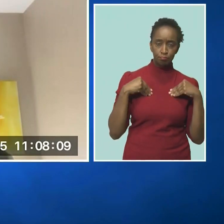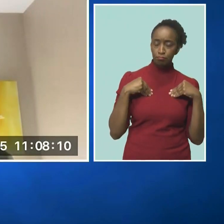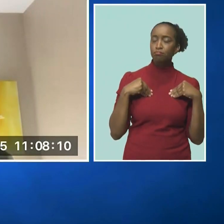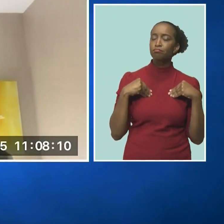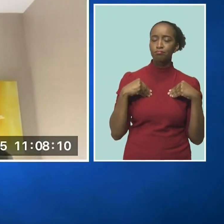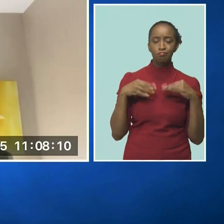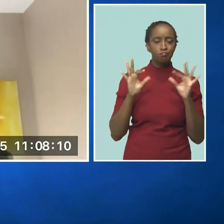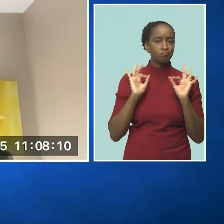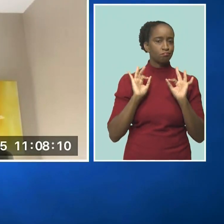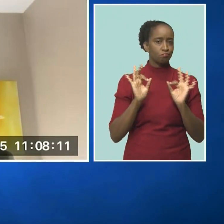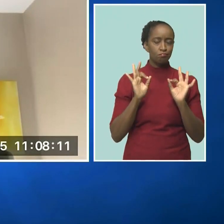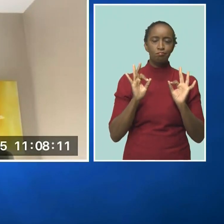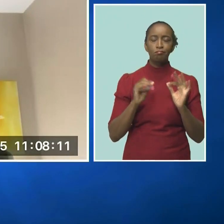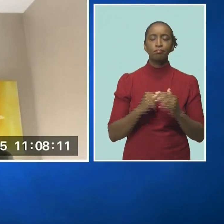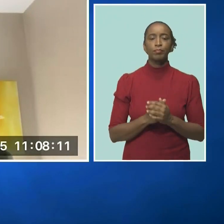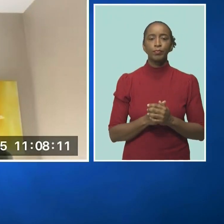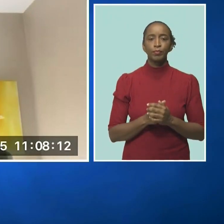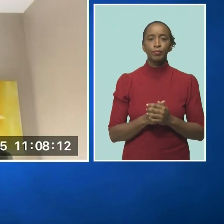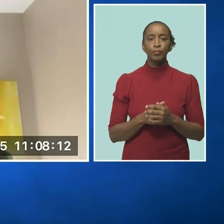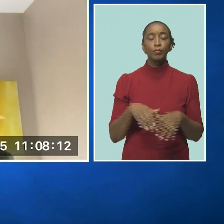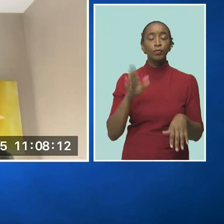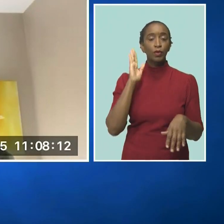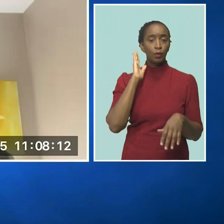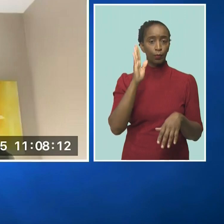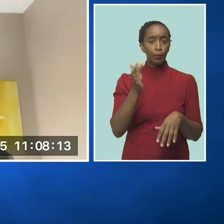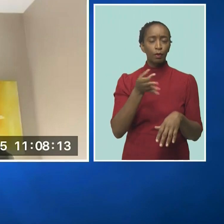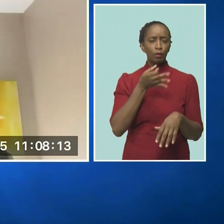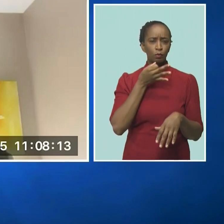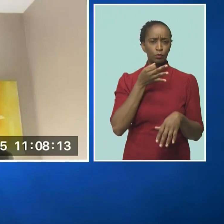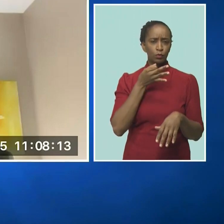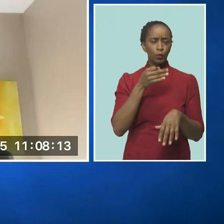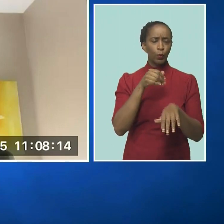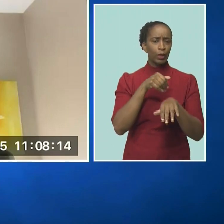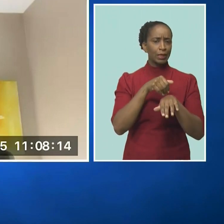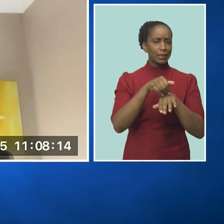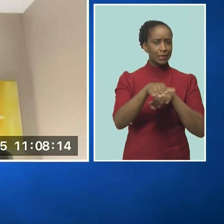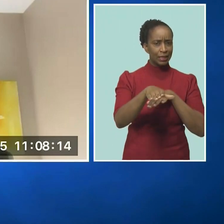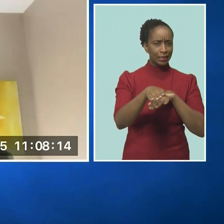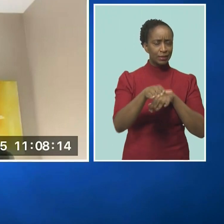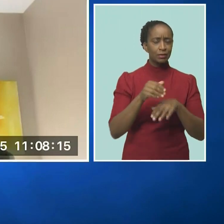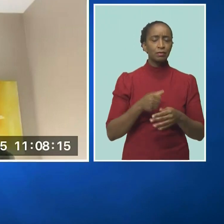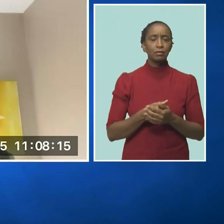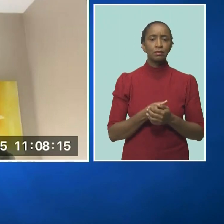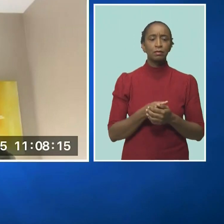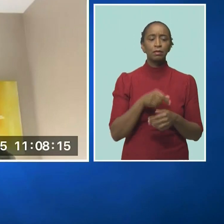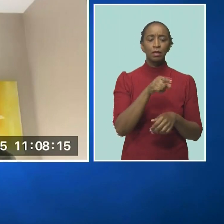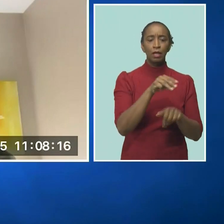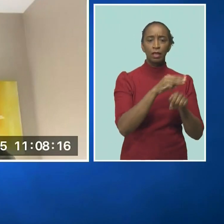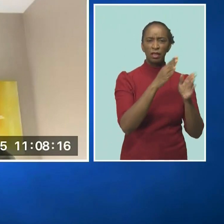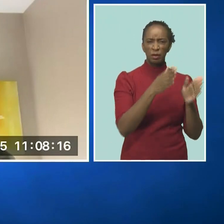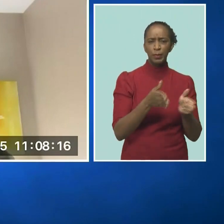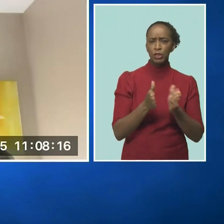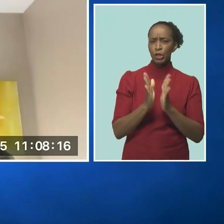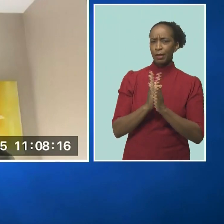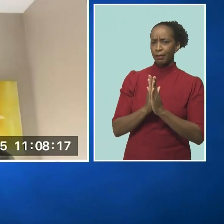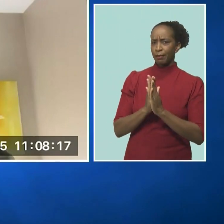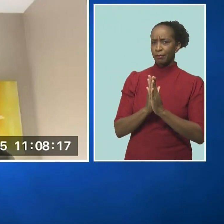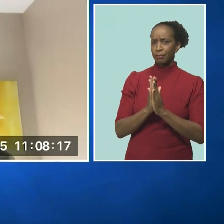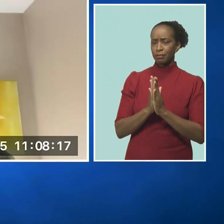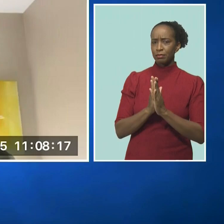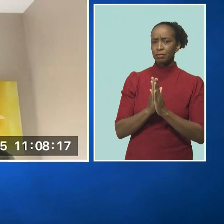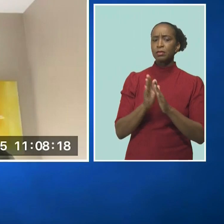very shortly, we will be sending a draft as requested by the minister, a draft for a